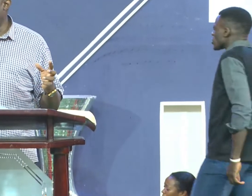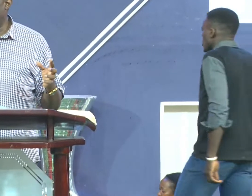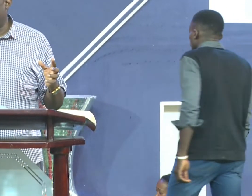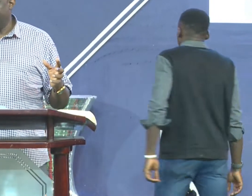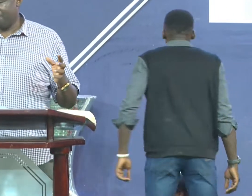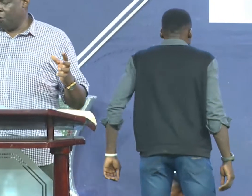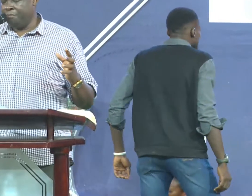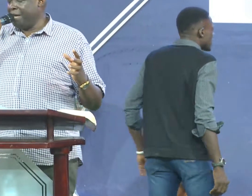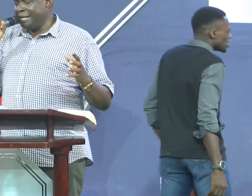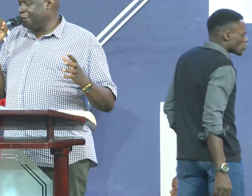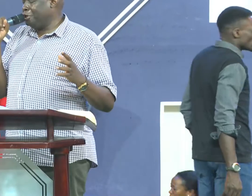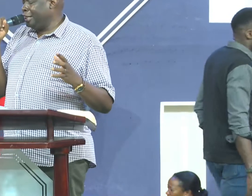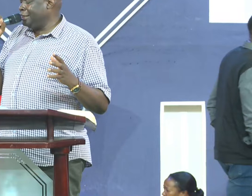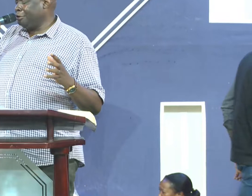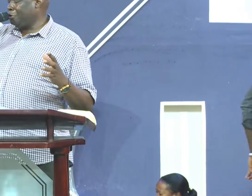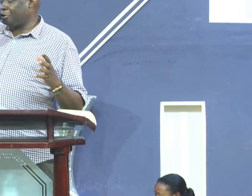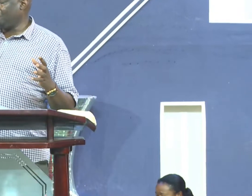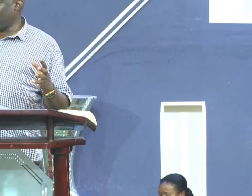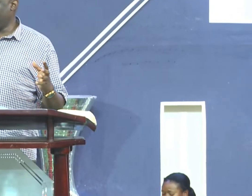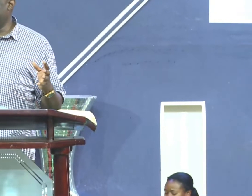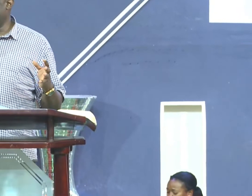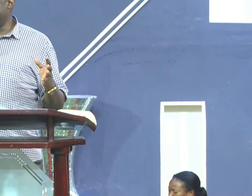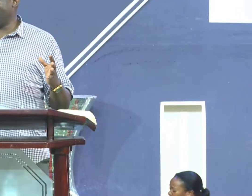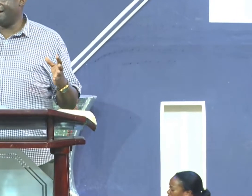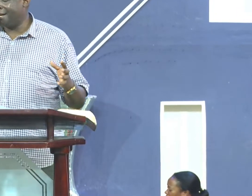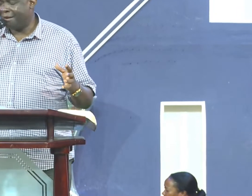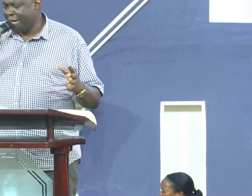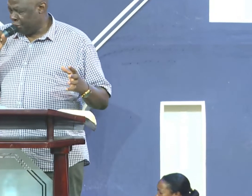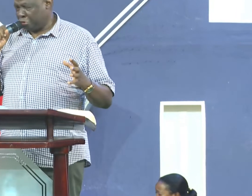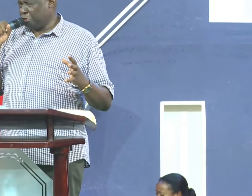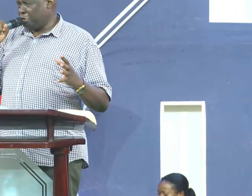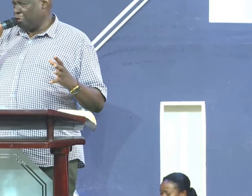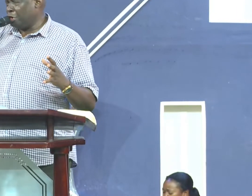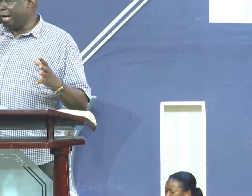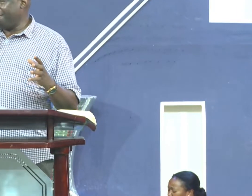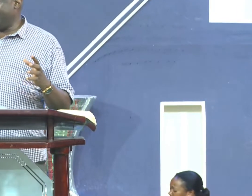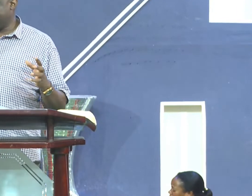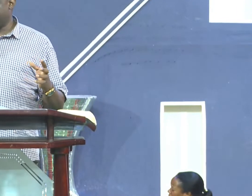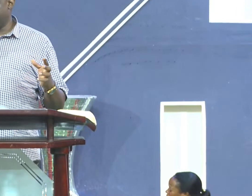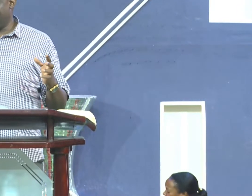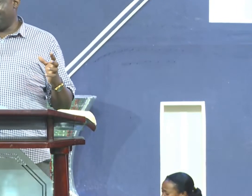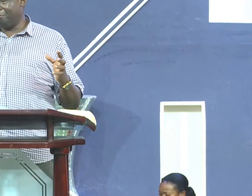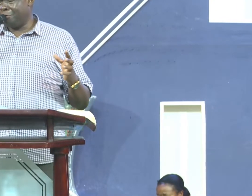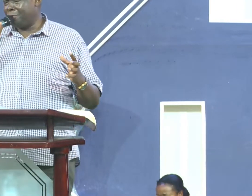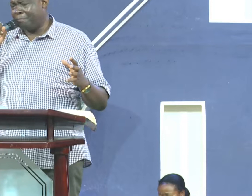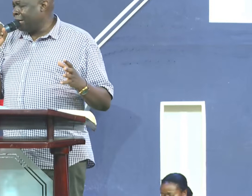ebyokuddamu mu mbeera zonna ezitusoomoozezza tukonkona amaaso